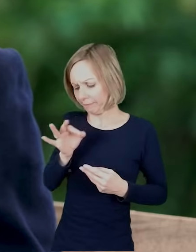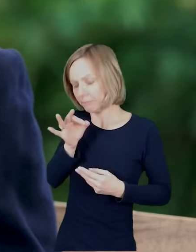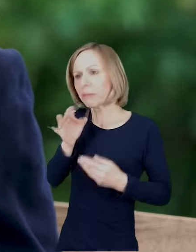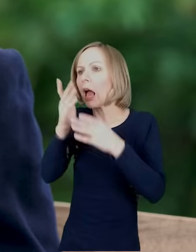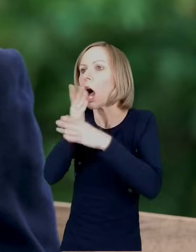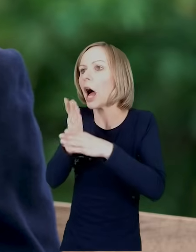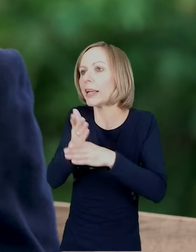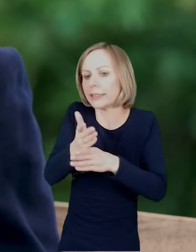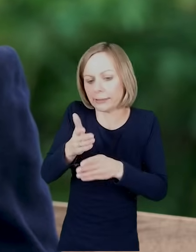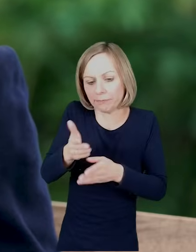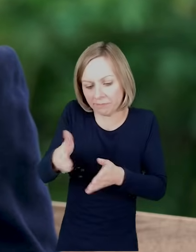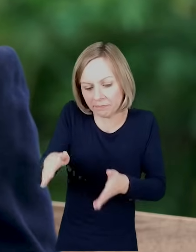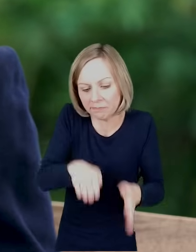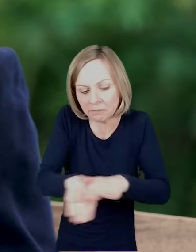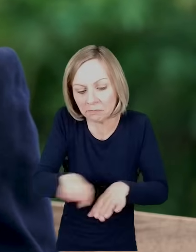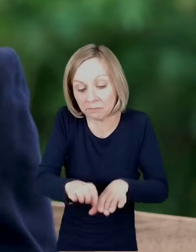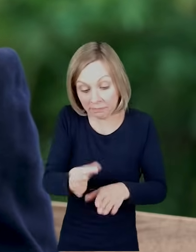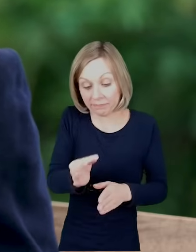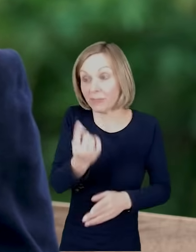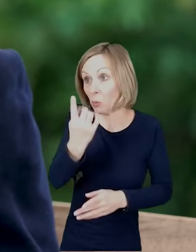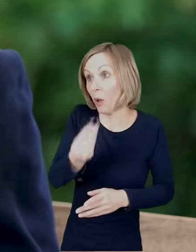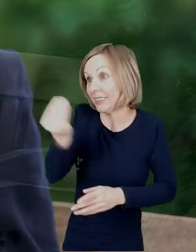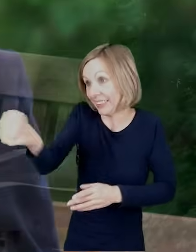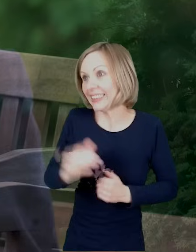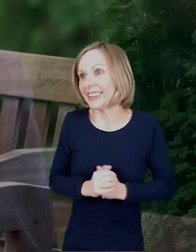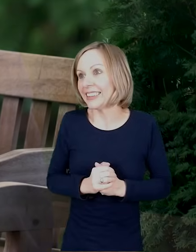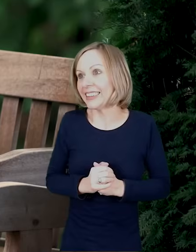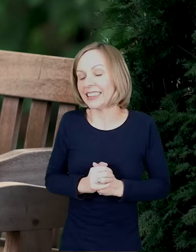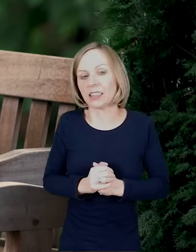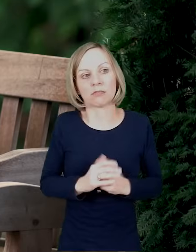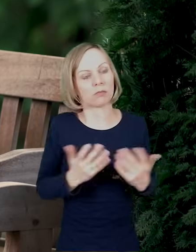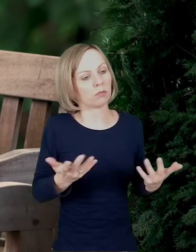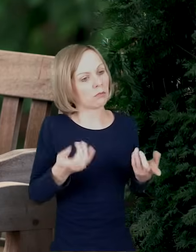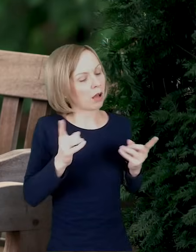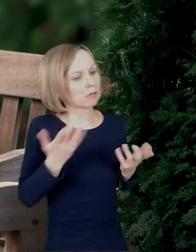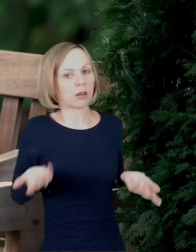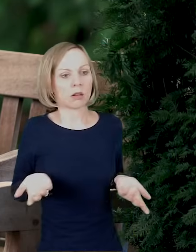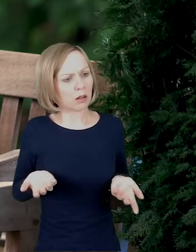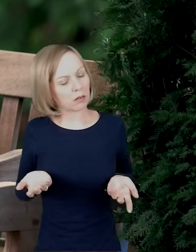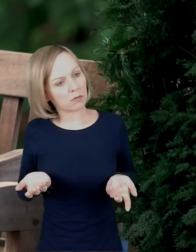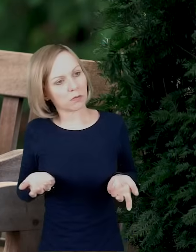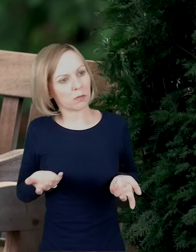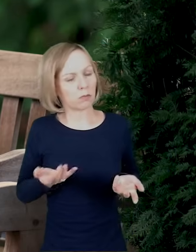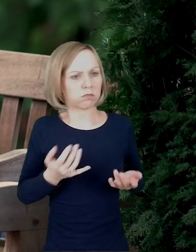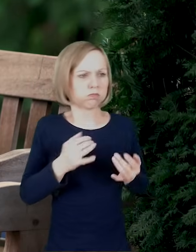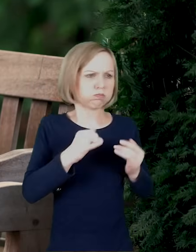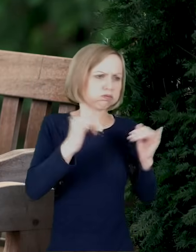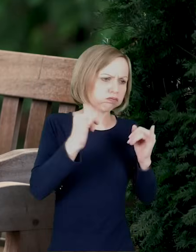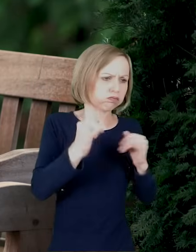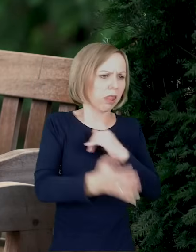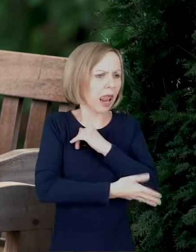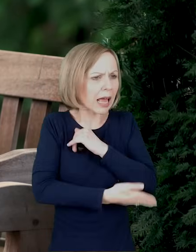the ground. Here you have what is yours. But his master replied, You wicked and